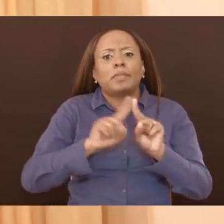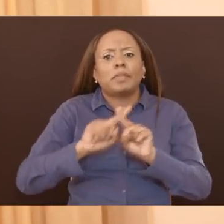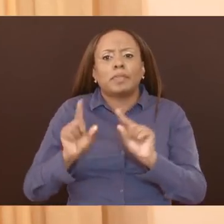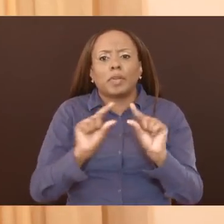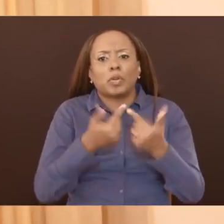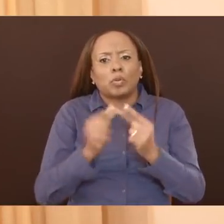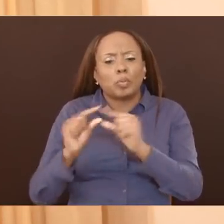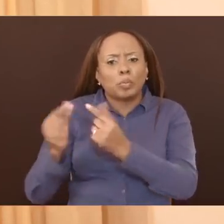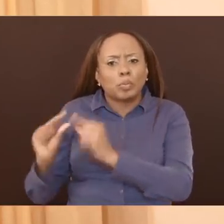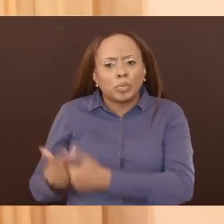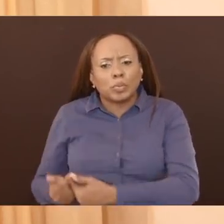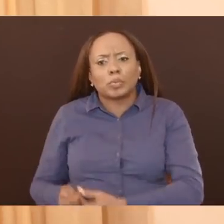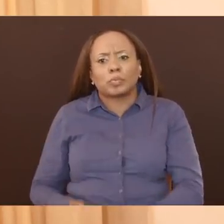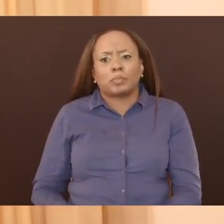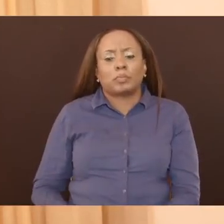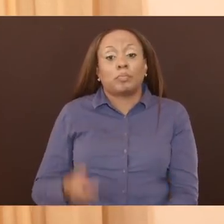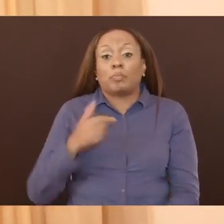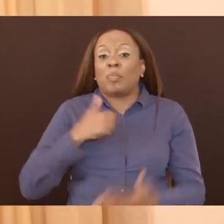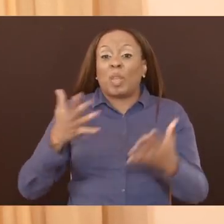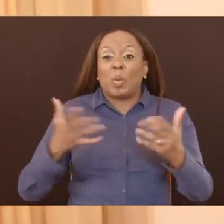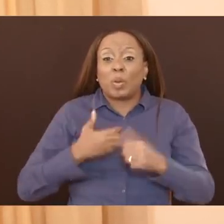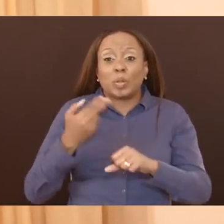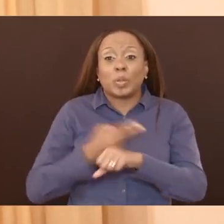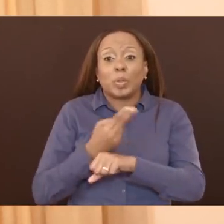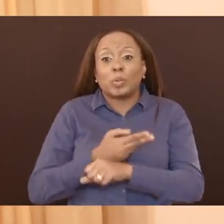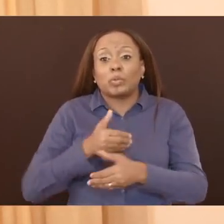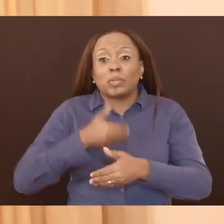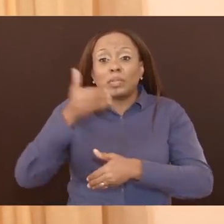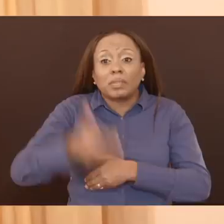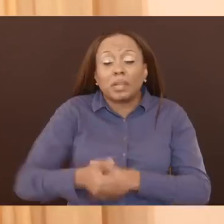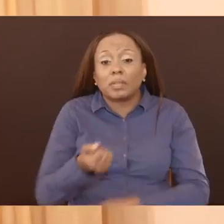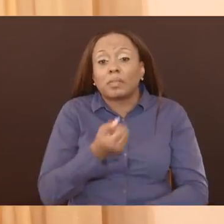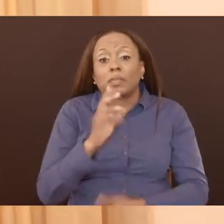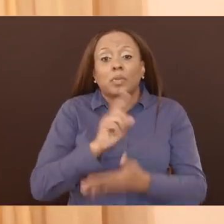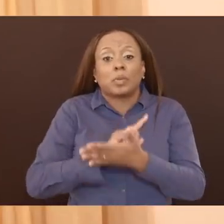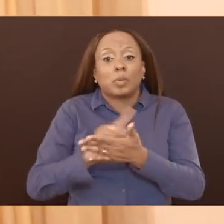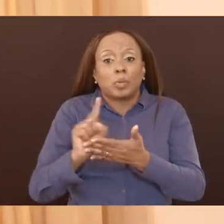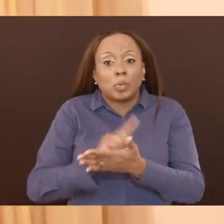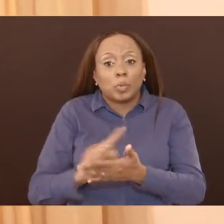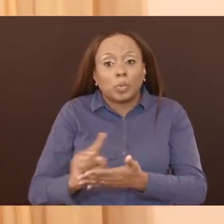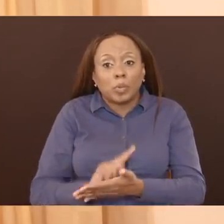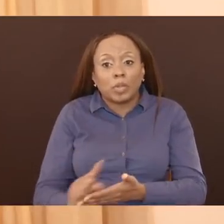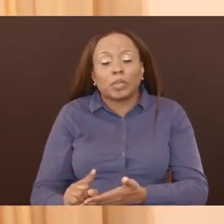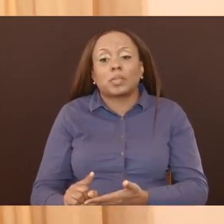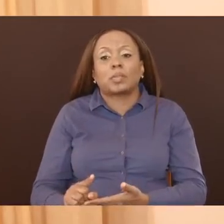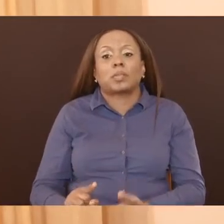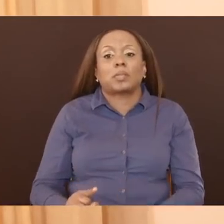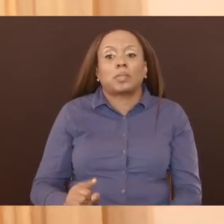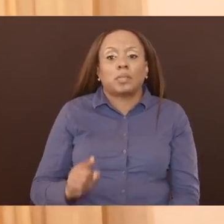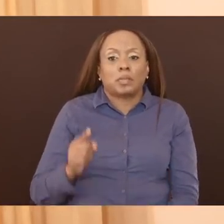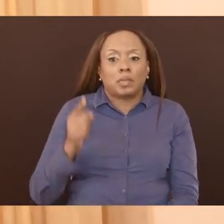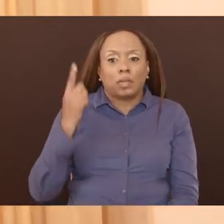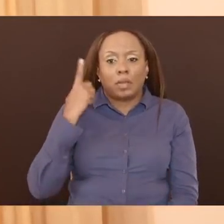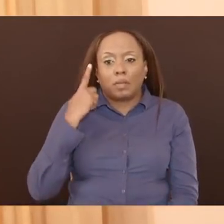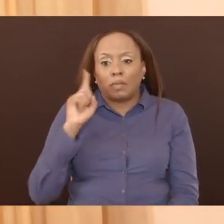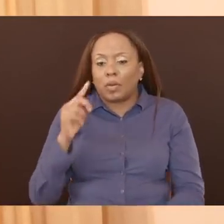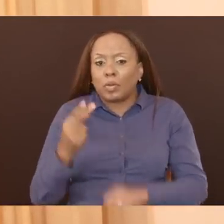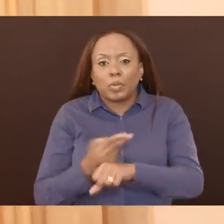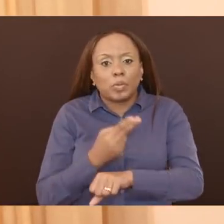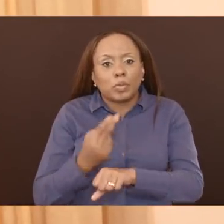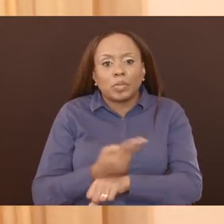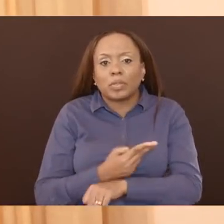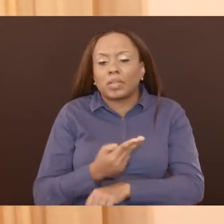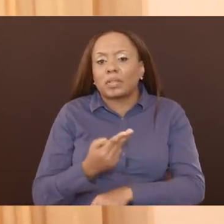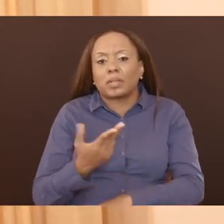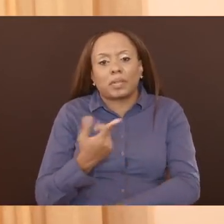next few weeks, the next month for our children, the next few weeks for adults. we will utilize whatever vaccines we have